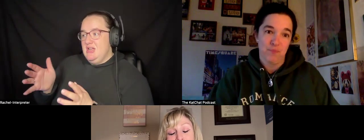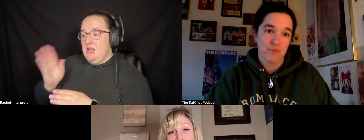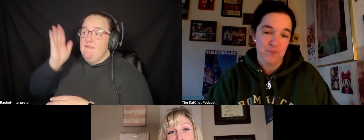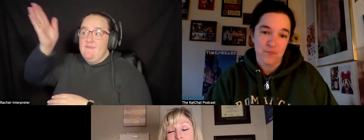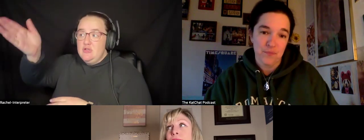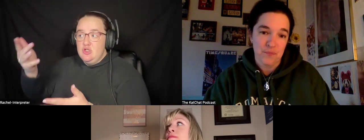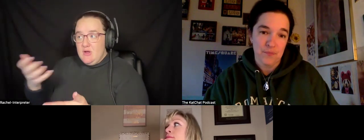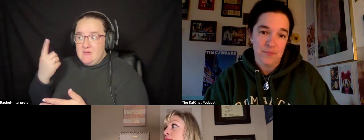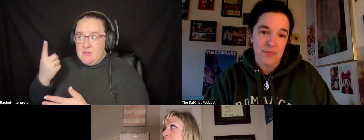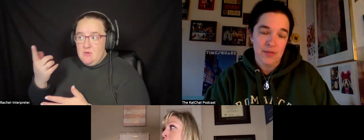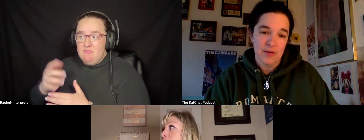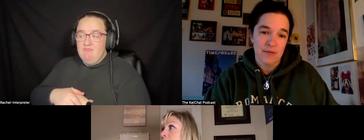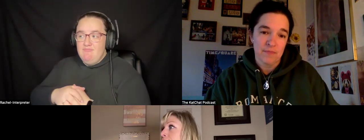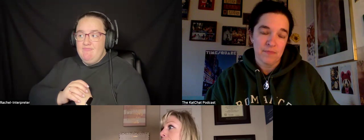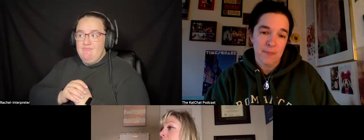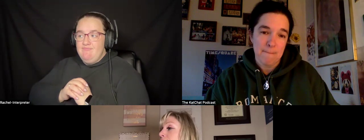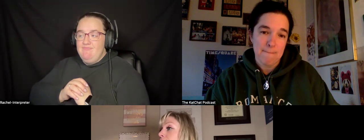future?